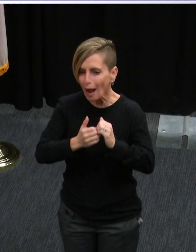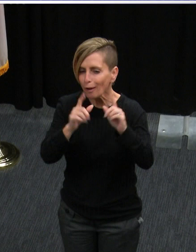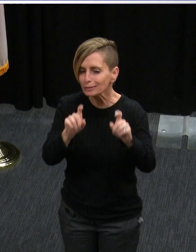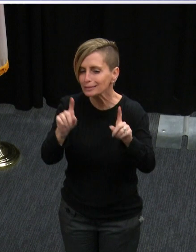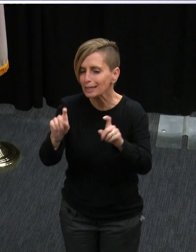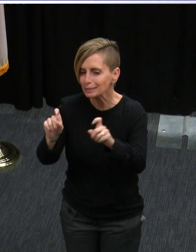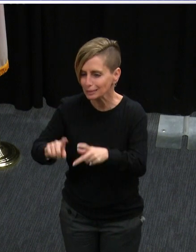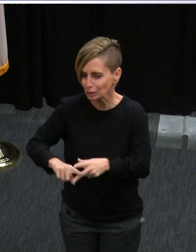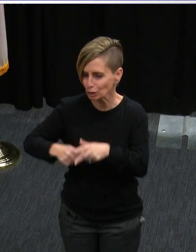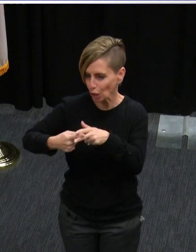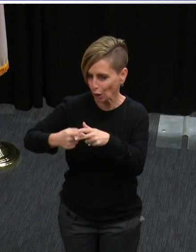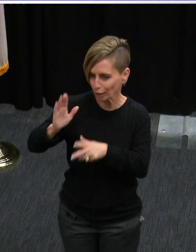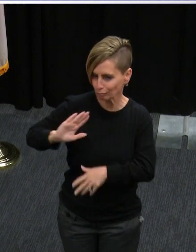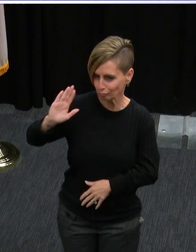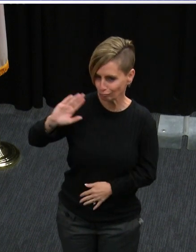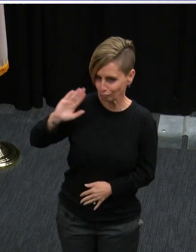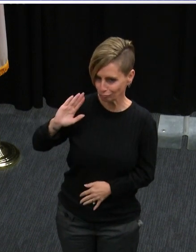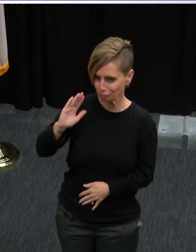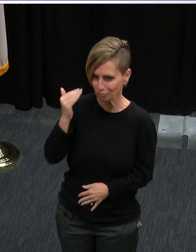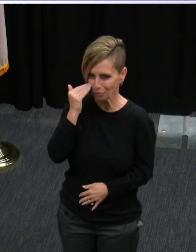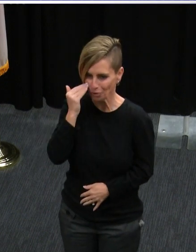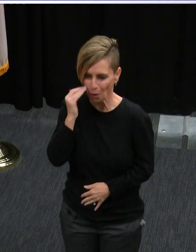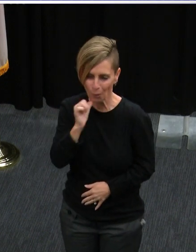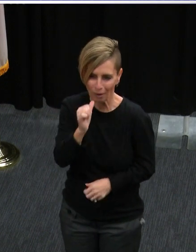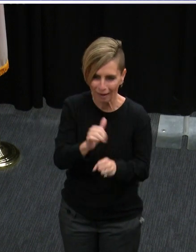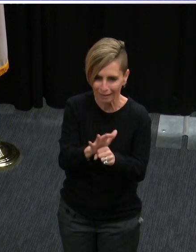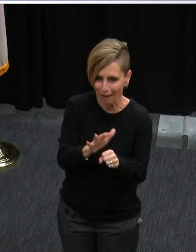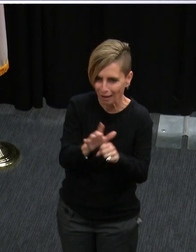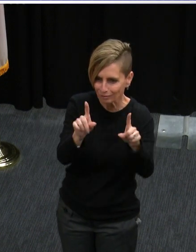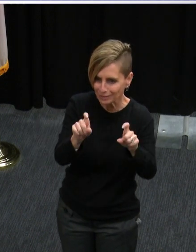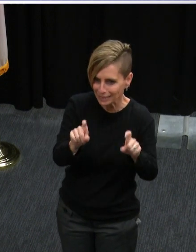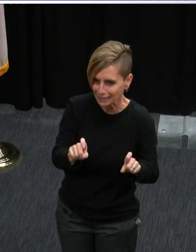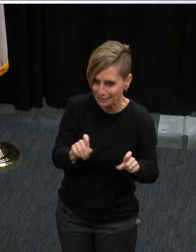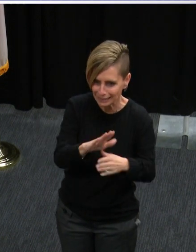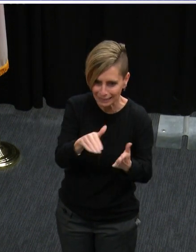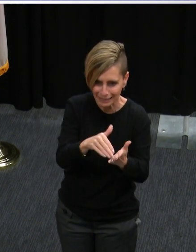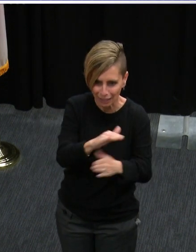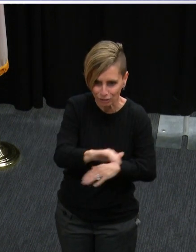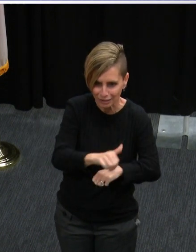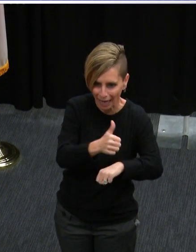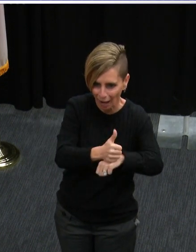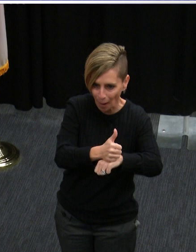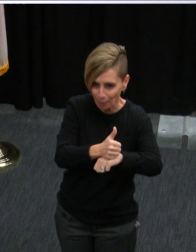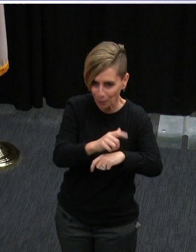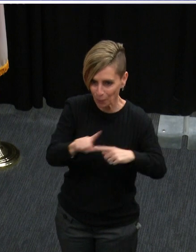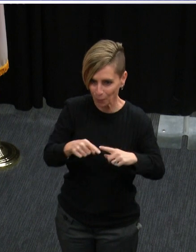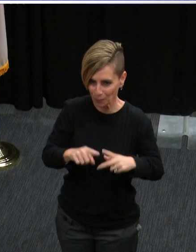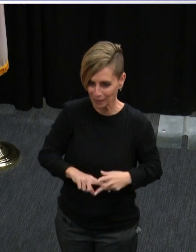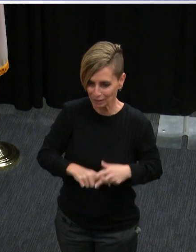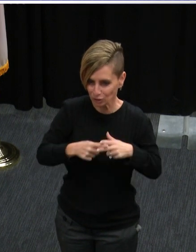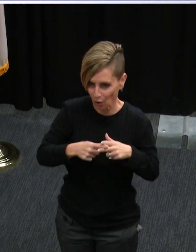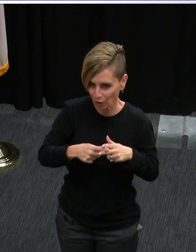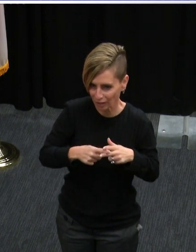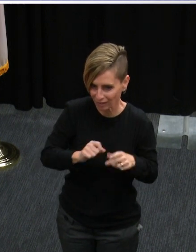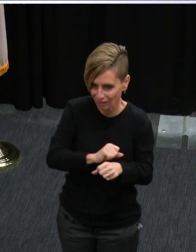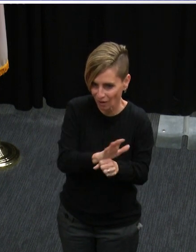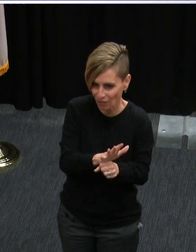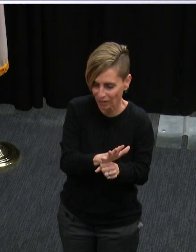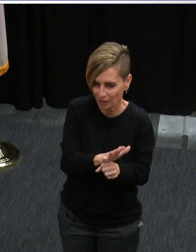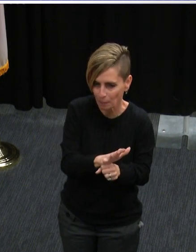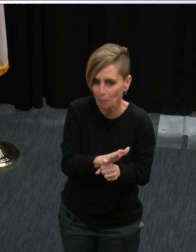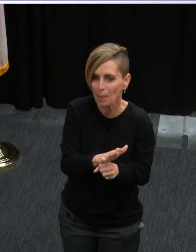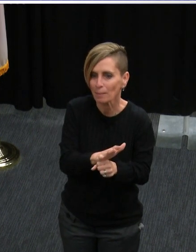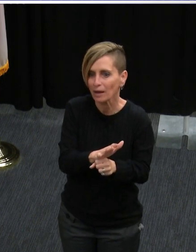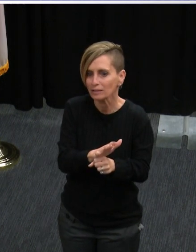started. Is we know that there weren't enough testing locations and tests available in the beginning of the pandemic, but eventually